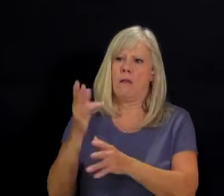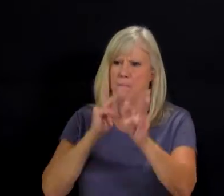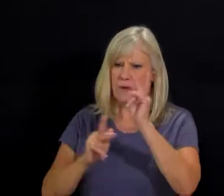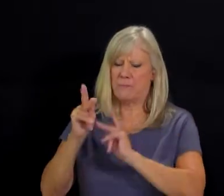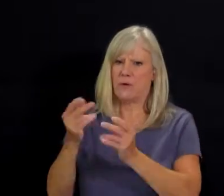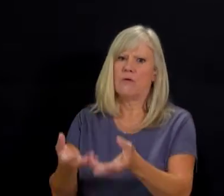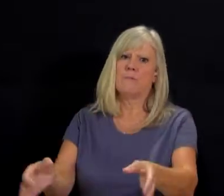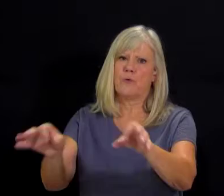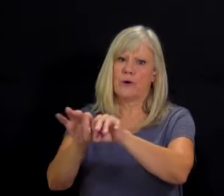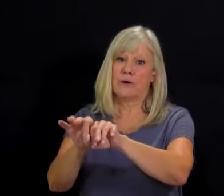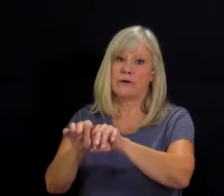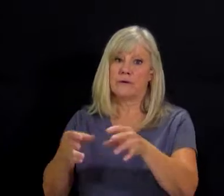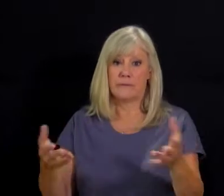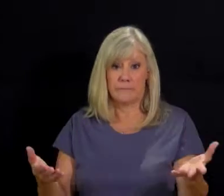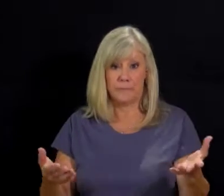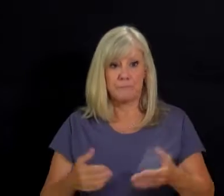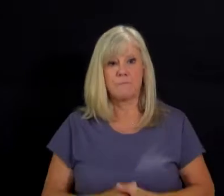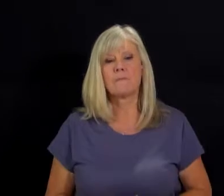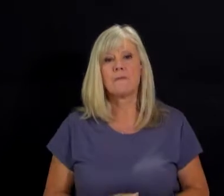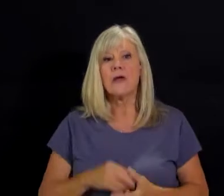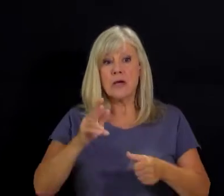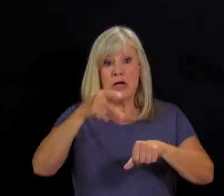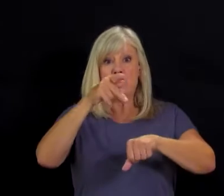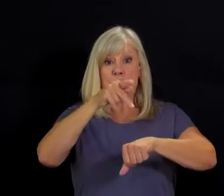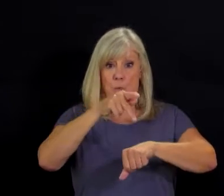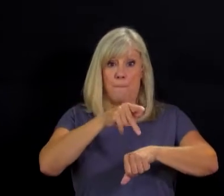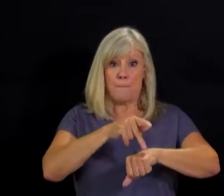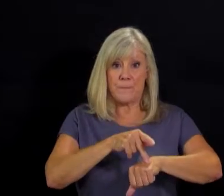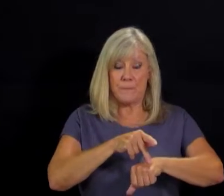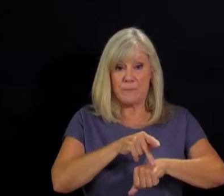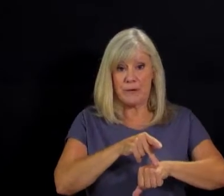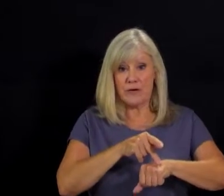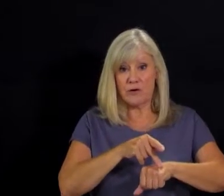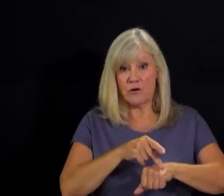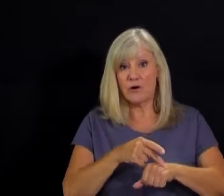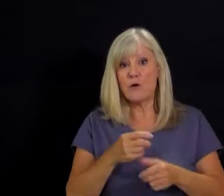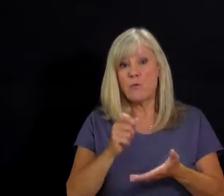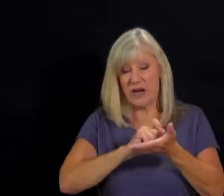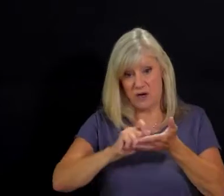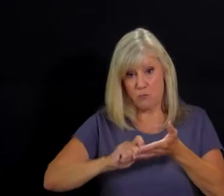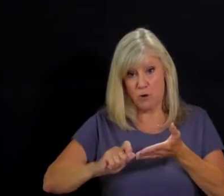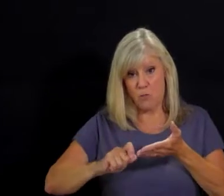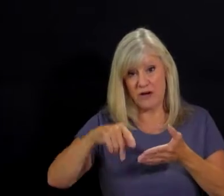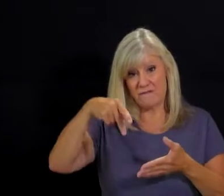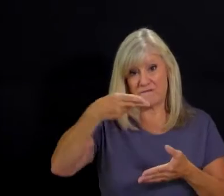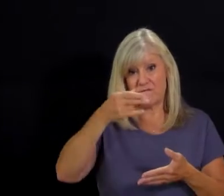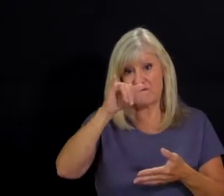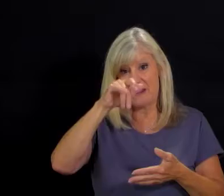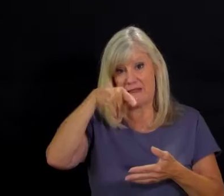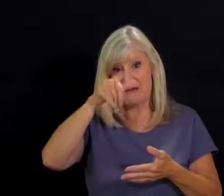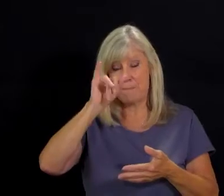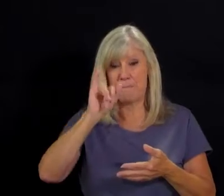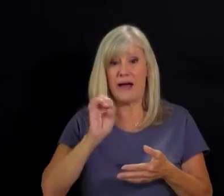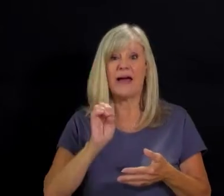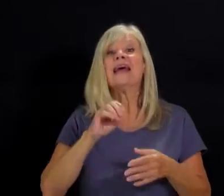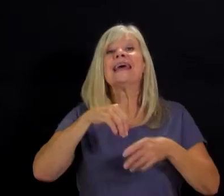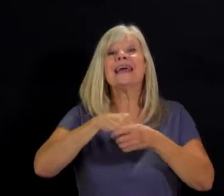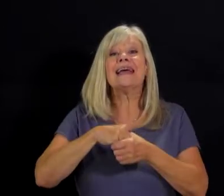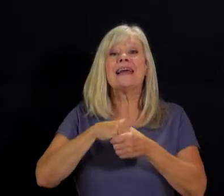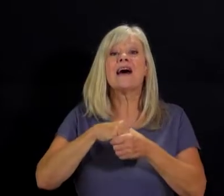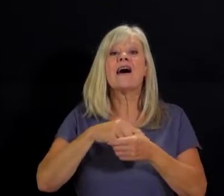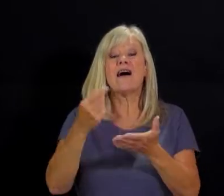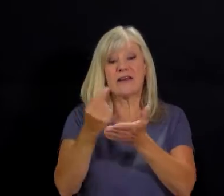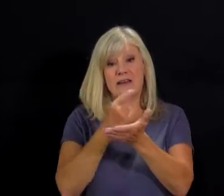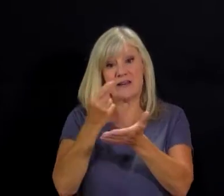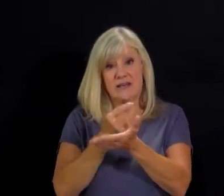Simon Peter, in the covenantal language reminiscent of the Caesarea Philippi event captured in the Synoptic Gospels, when